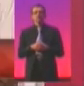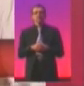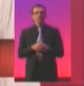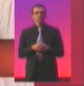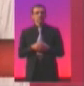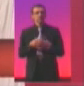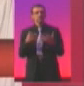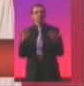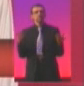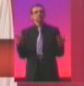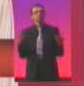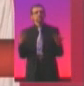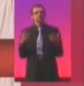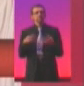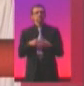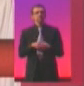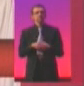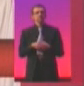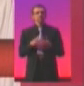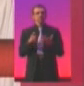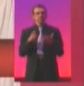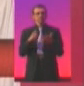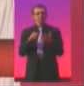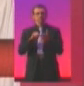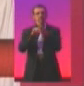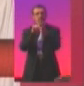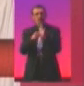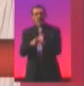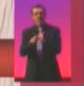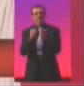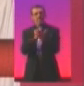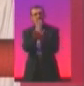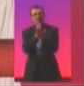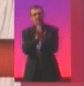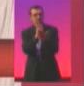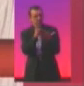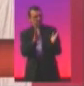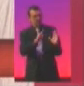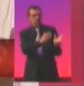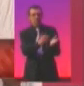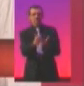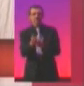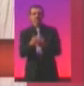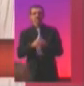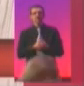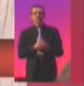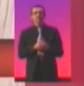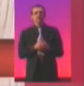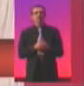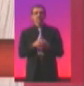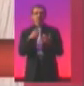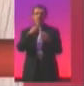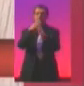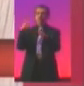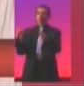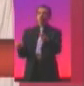And what about those hard-won guarantees that I talked about in the public services? You know, the Tories